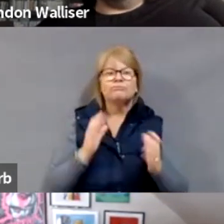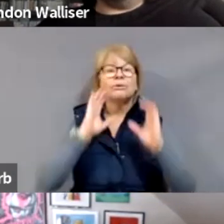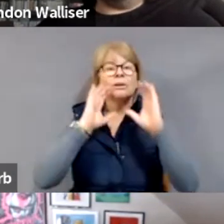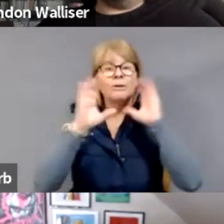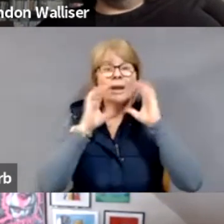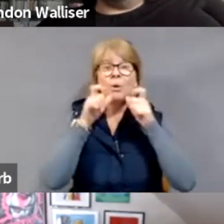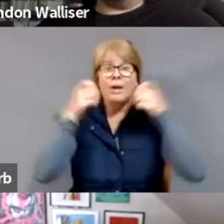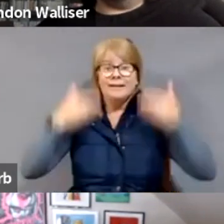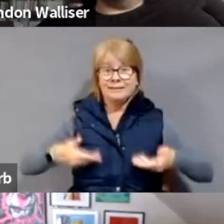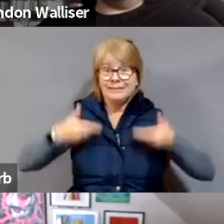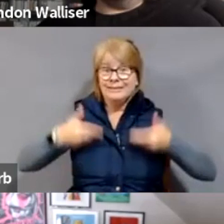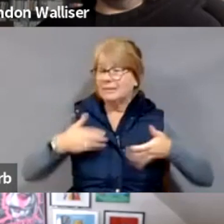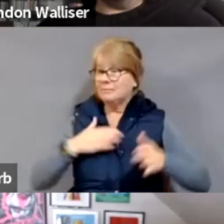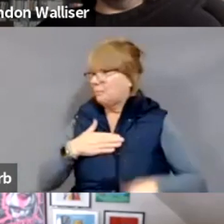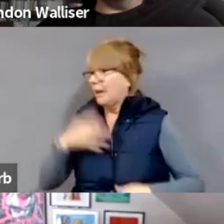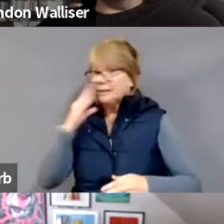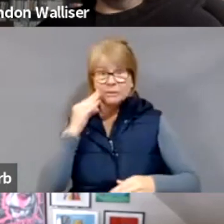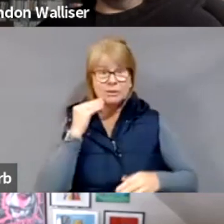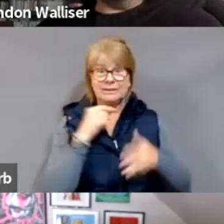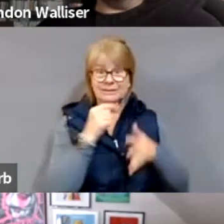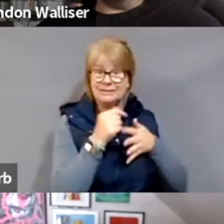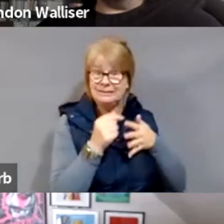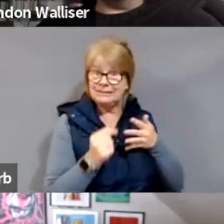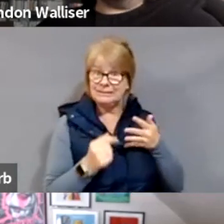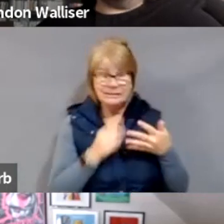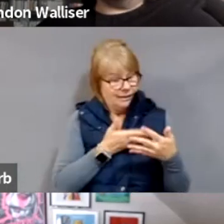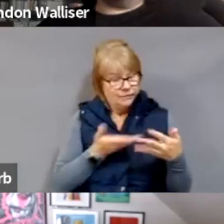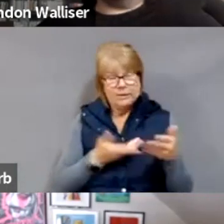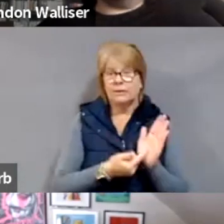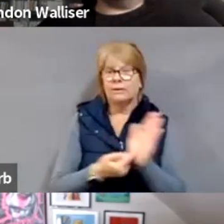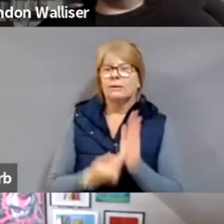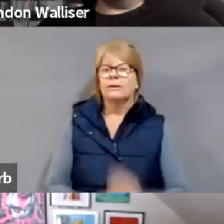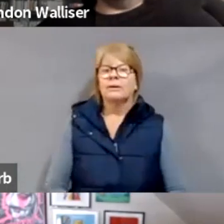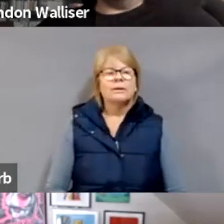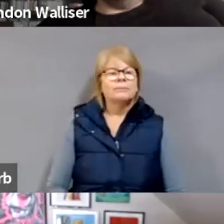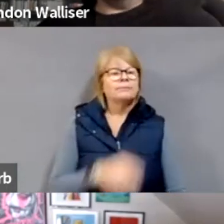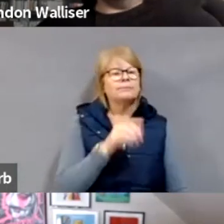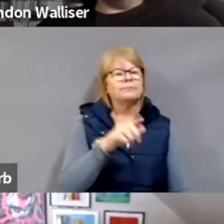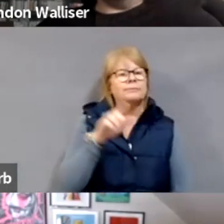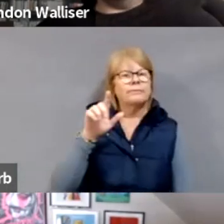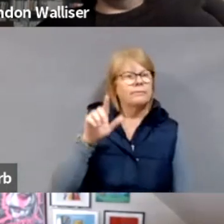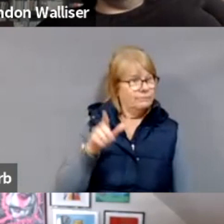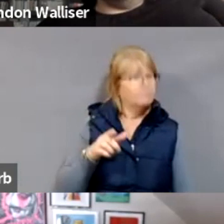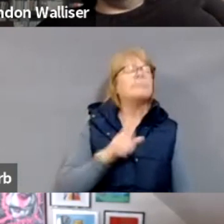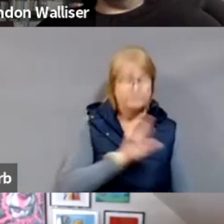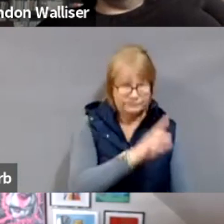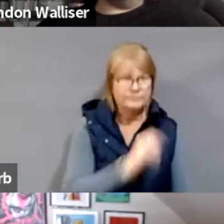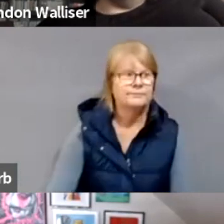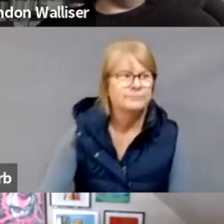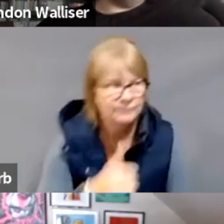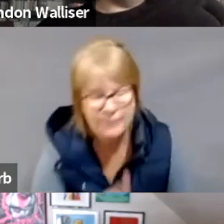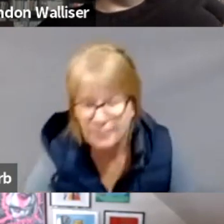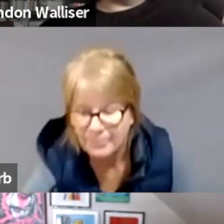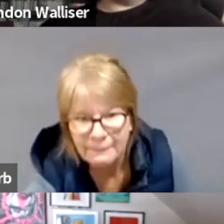your experience to that casting team. I've definitely found that with adding, when I was